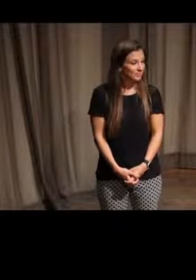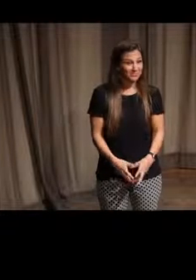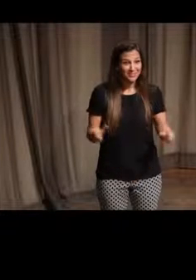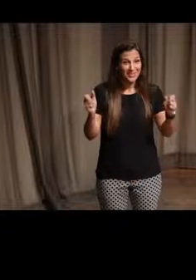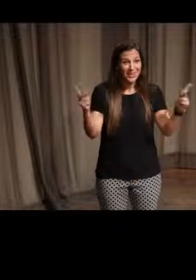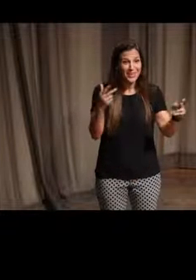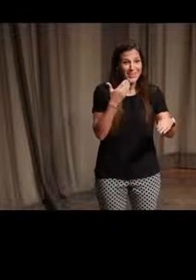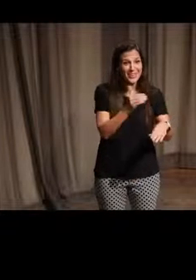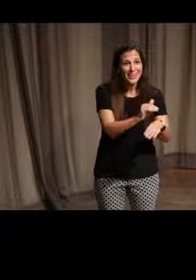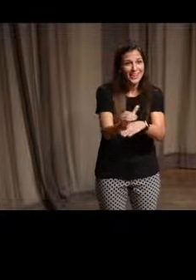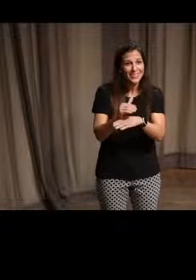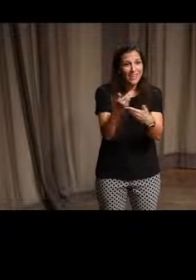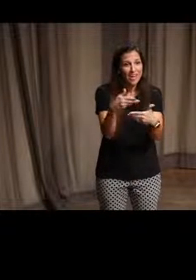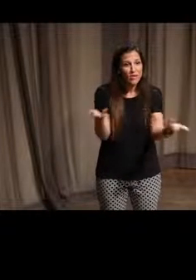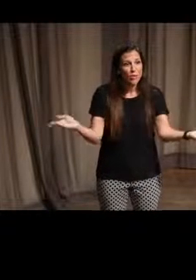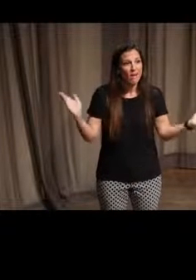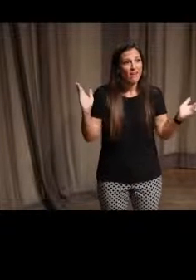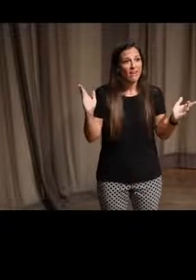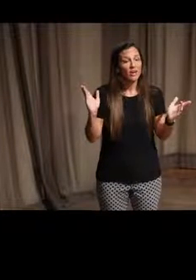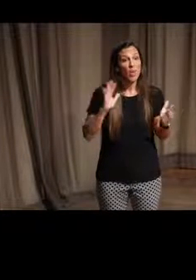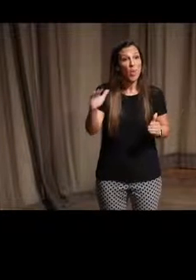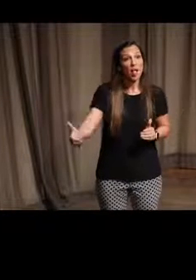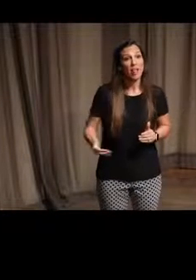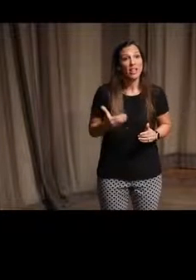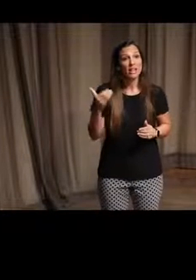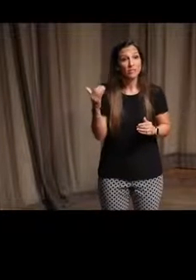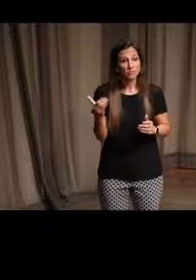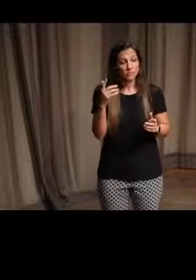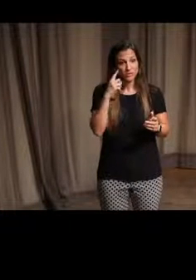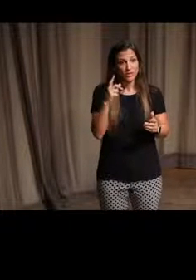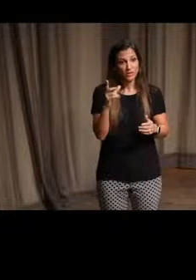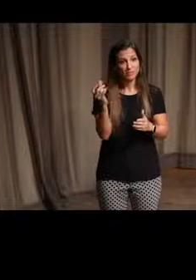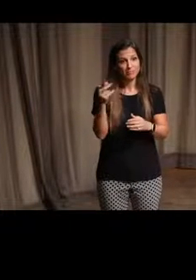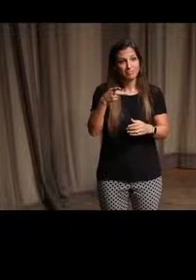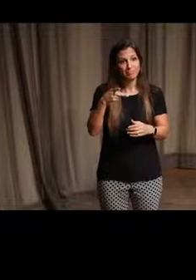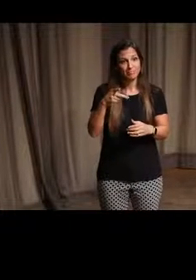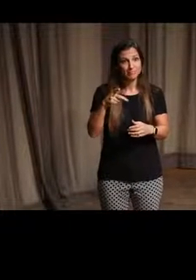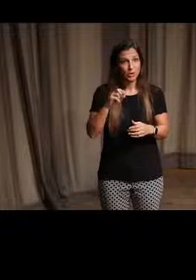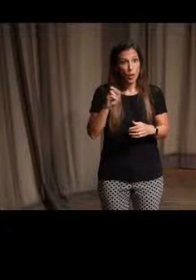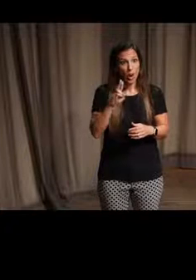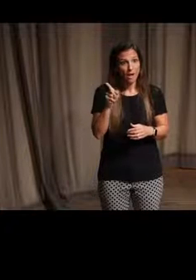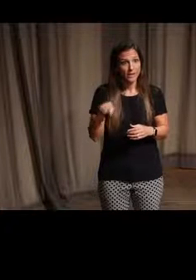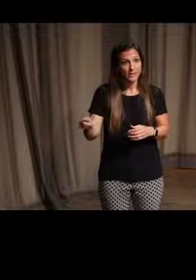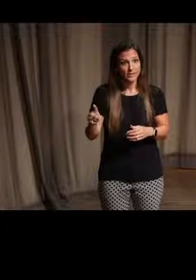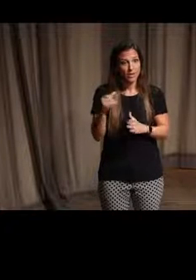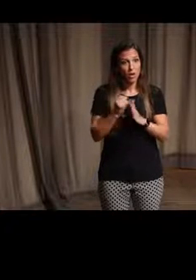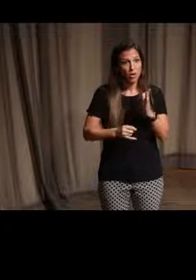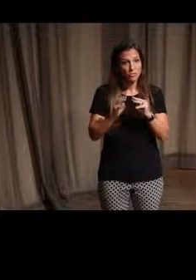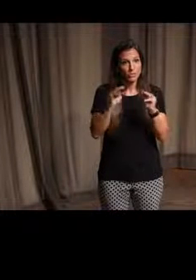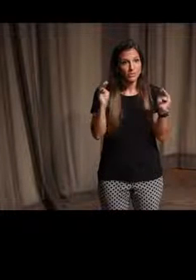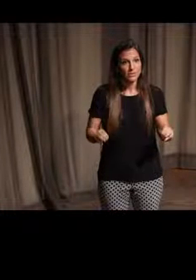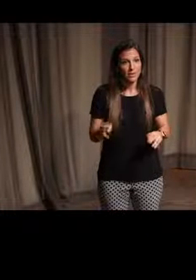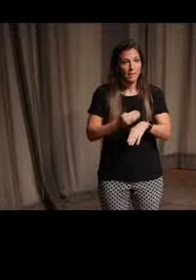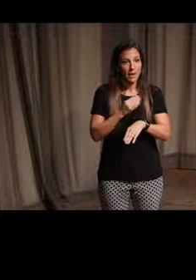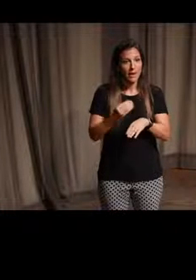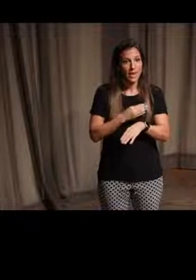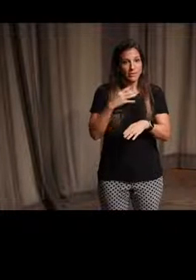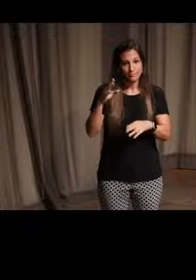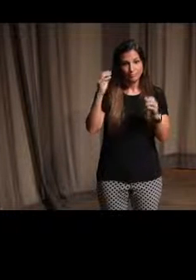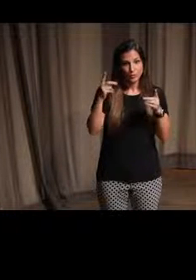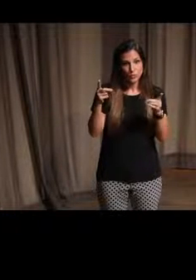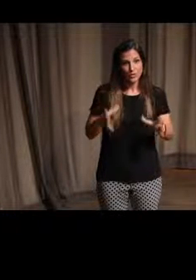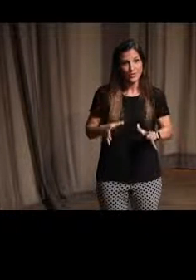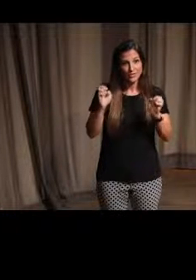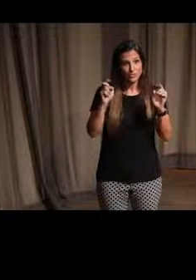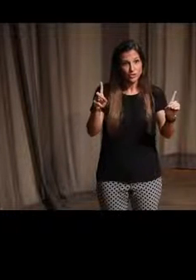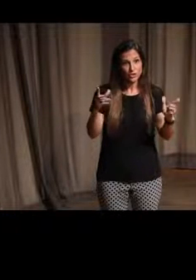Okay, good evening everyone. Welcome to the Perez Art Museum Miami. My name is Marie Vickles, I'm the Director of Education. And I would like to